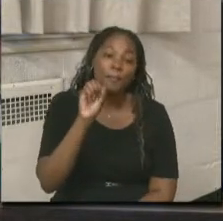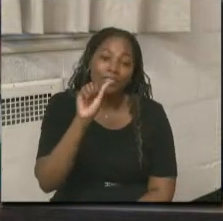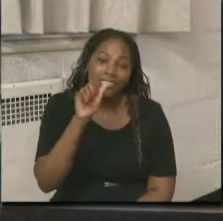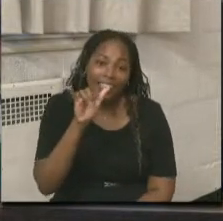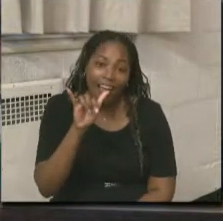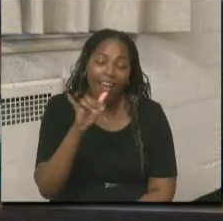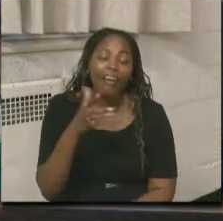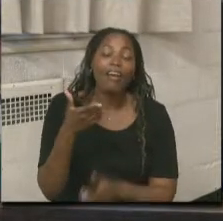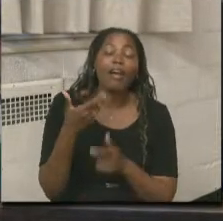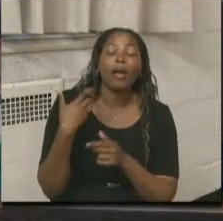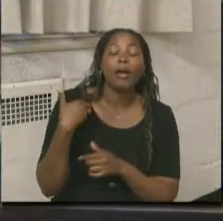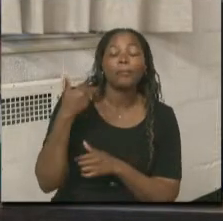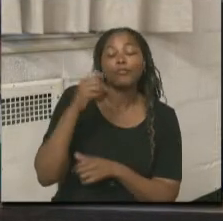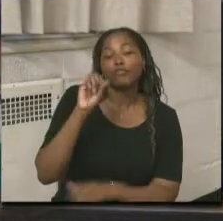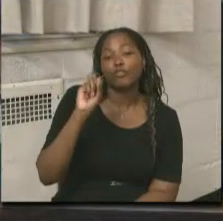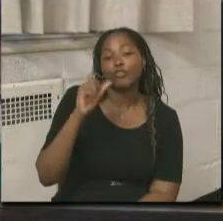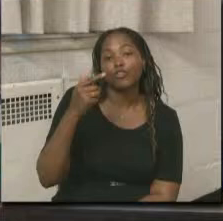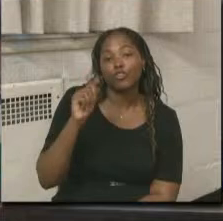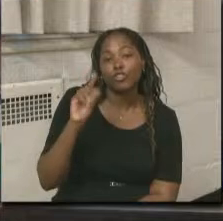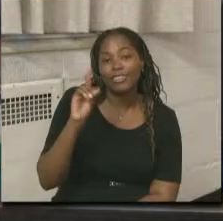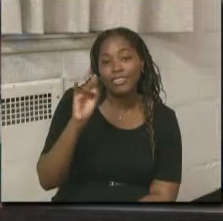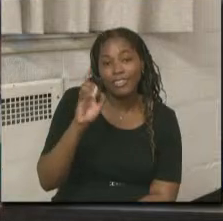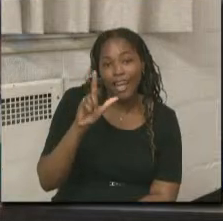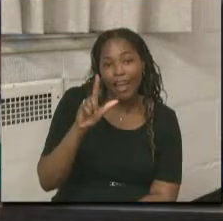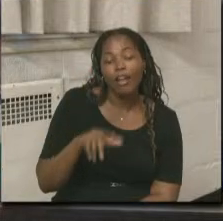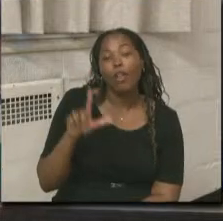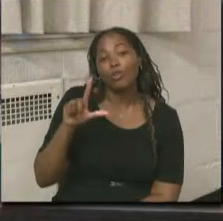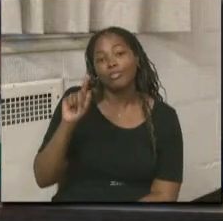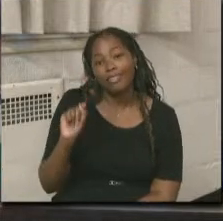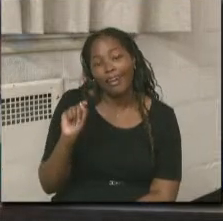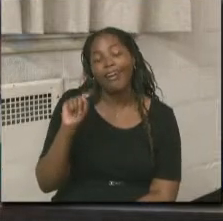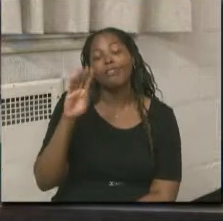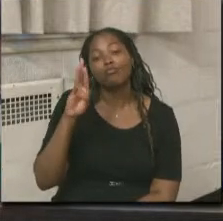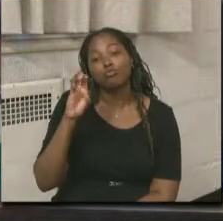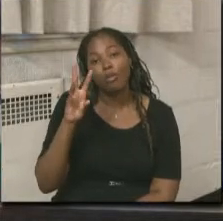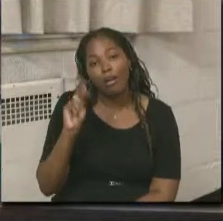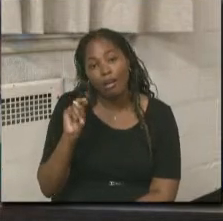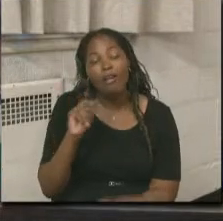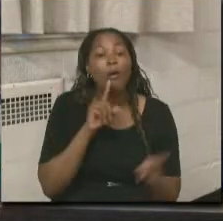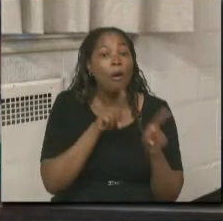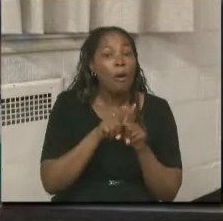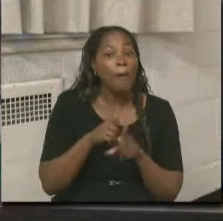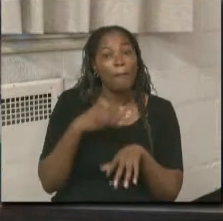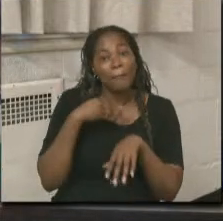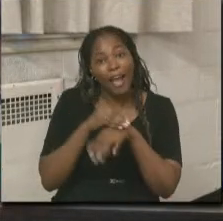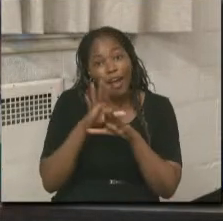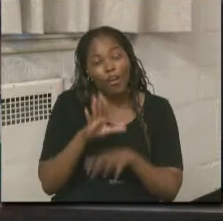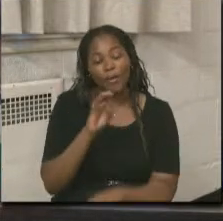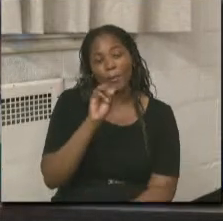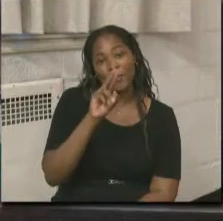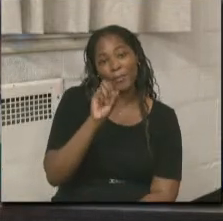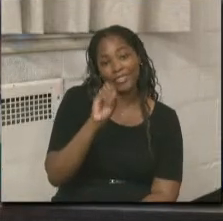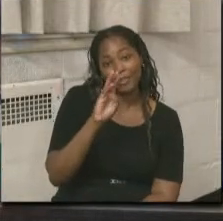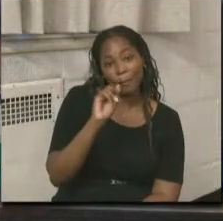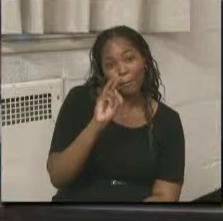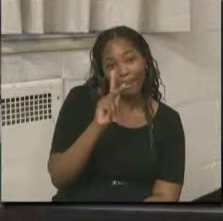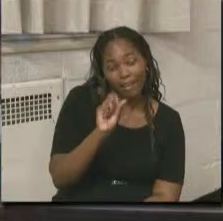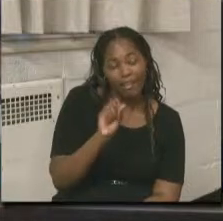Sergeant Daniels, Lieutenant Colonel Brown. And I'm also grateful for my counselors, Mrs. Banks,